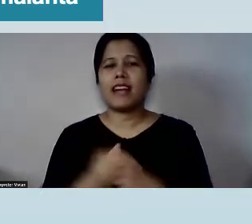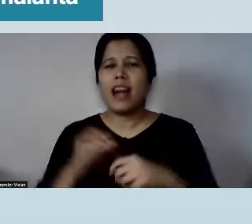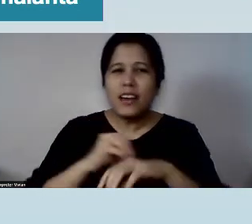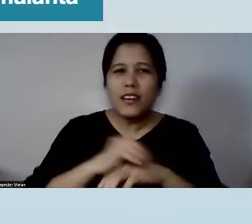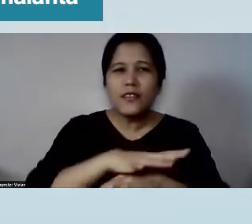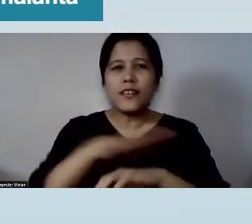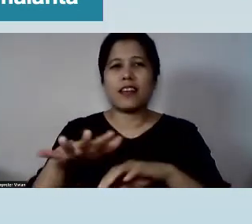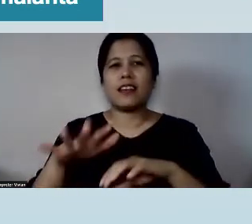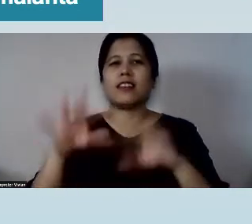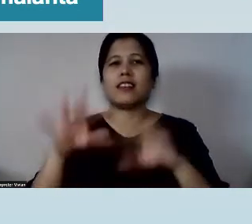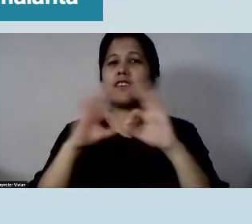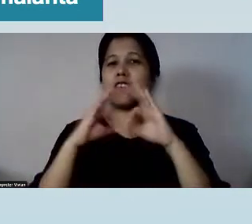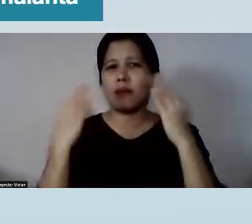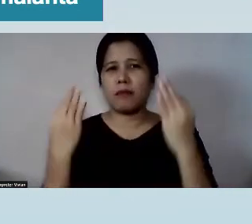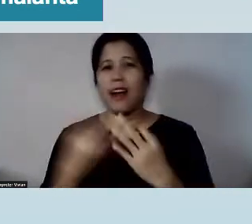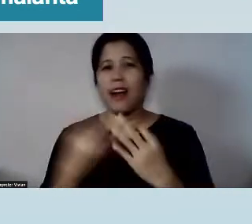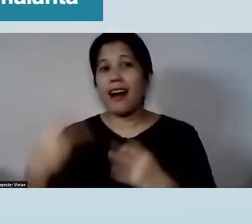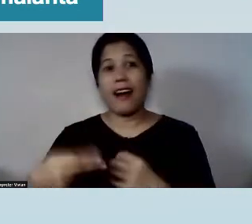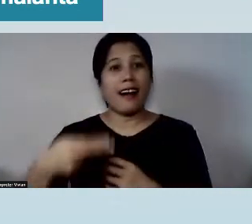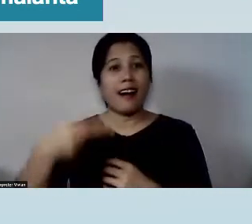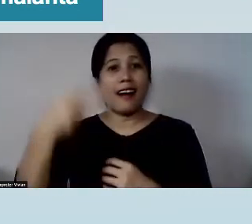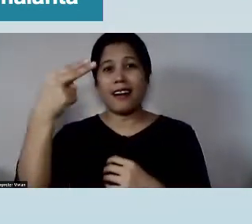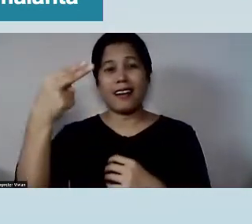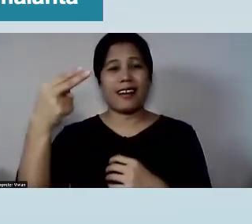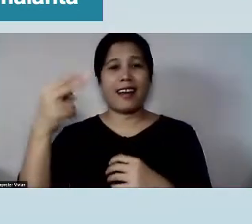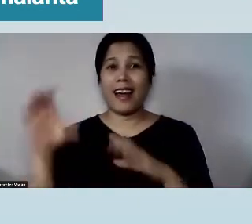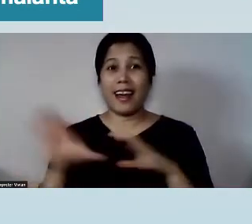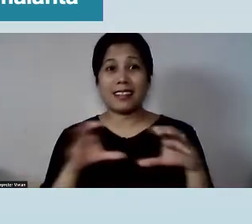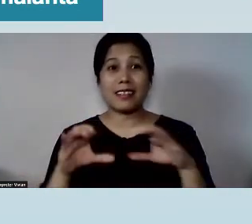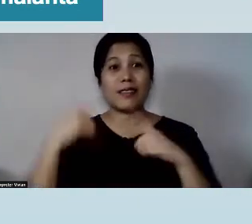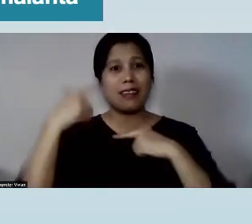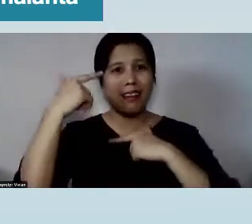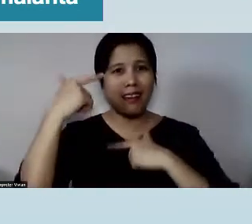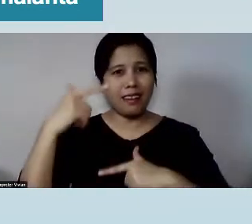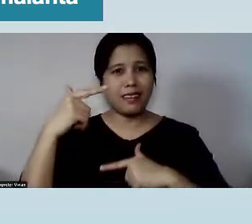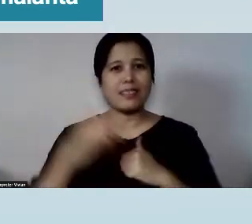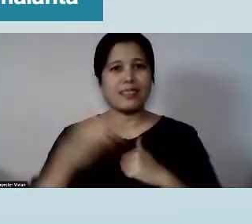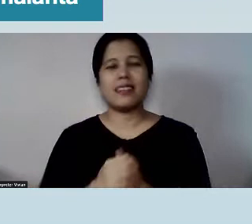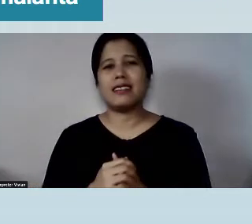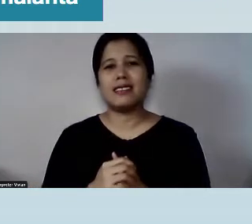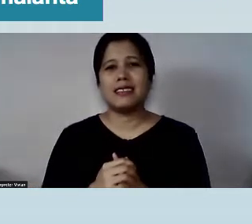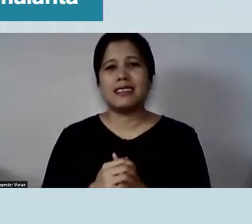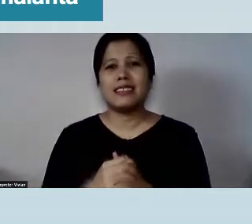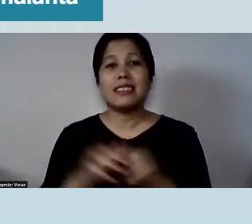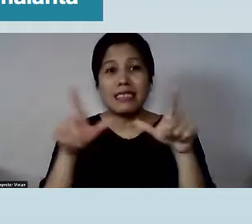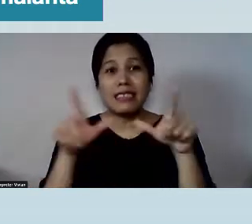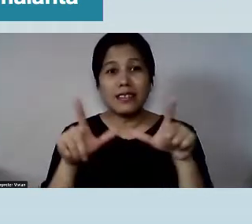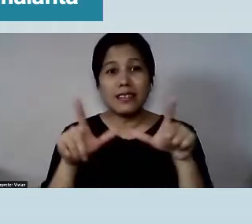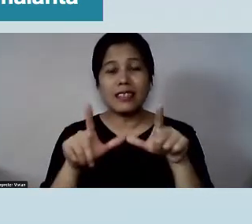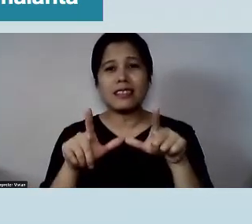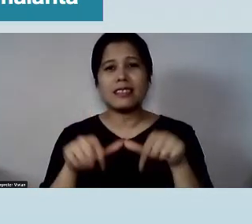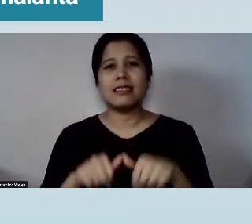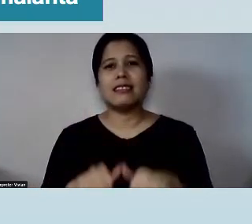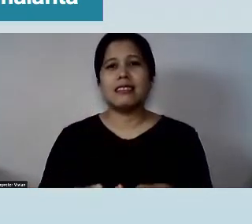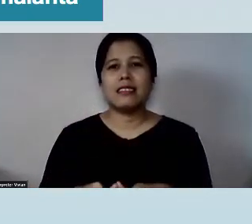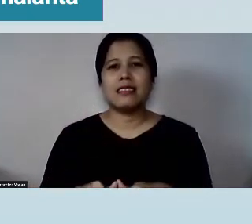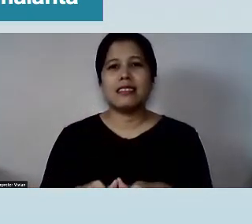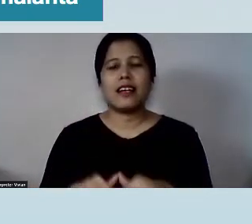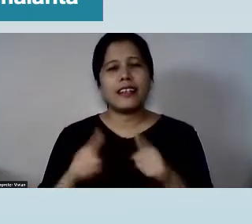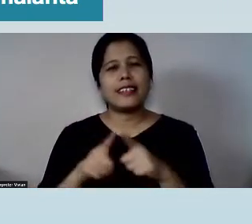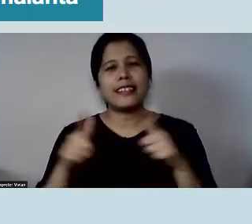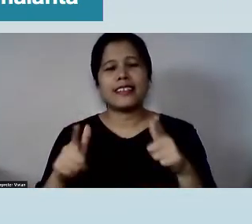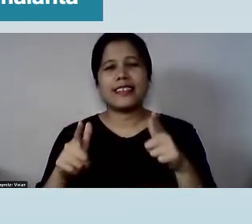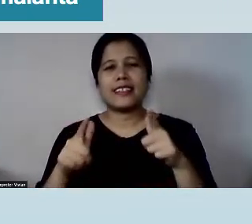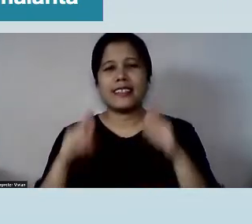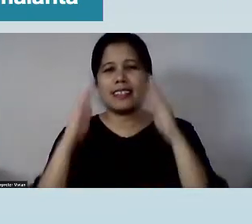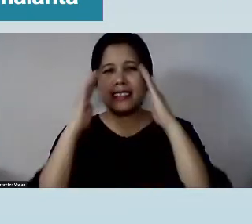high activity level, moodiness, yun, maraming masyadong emo, okay, and problems at school can generate a great deal of tension